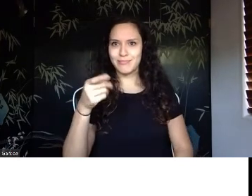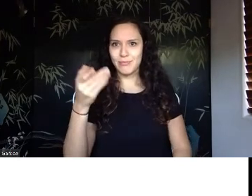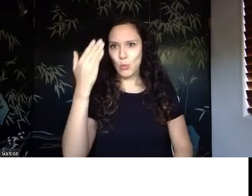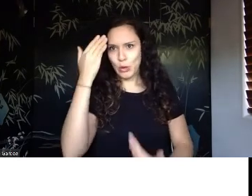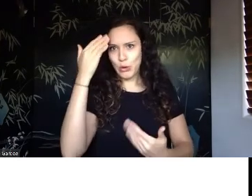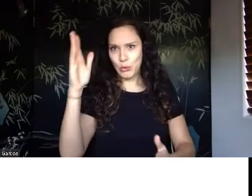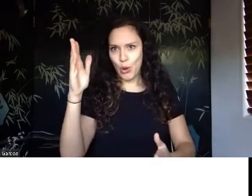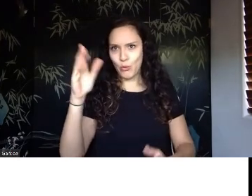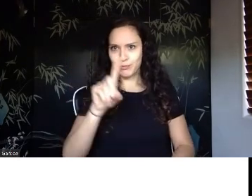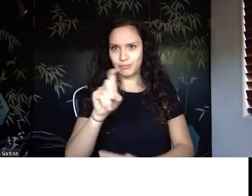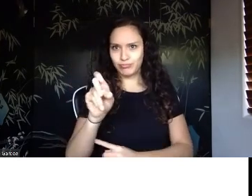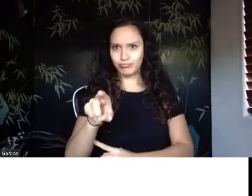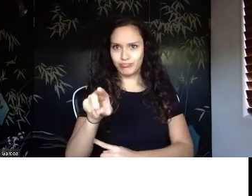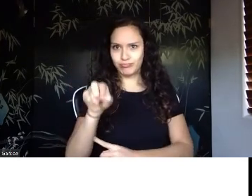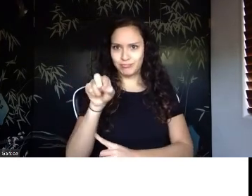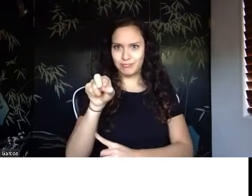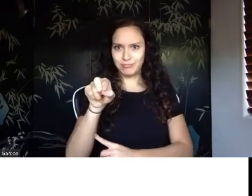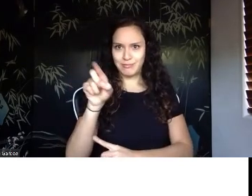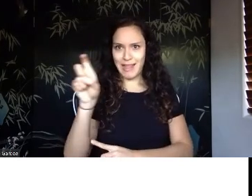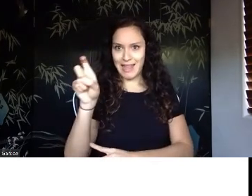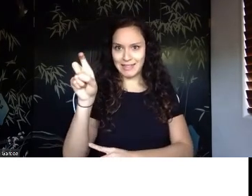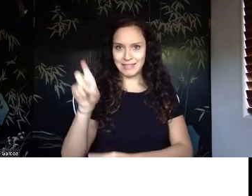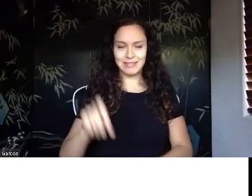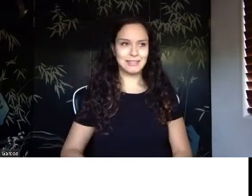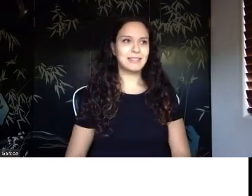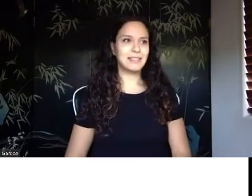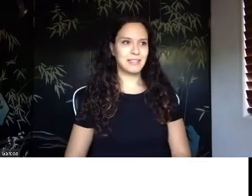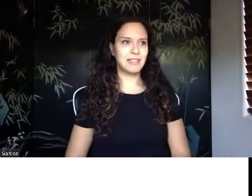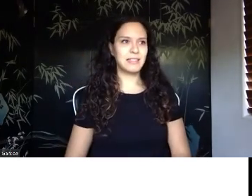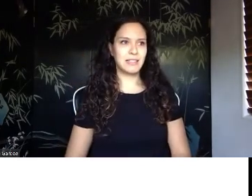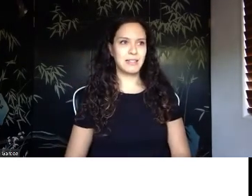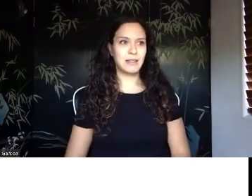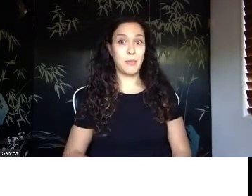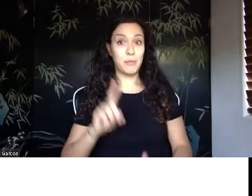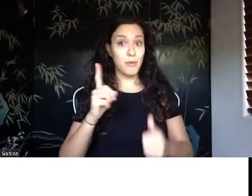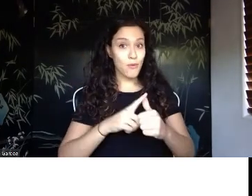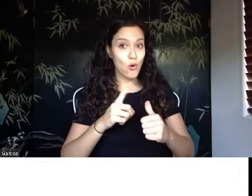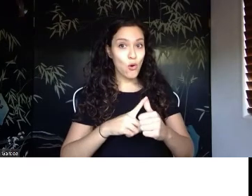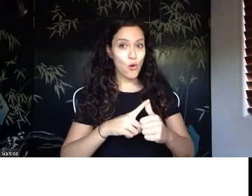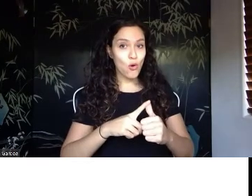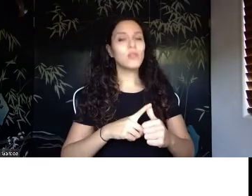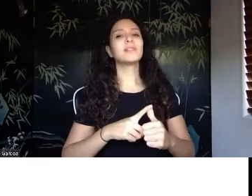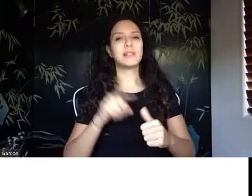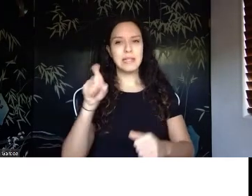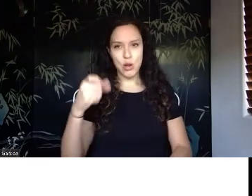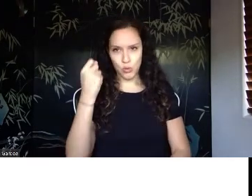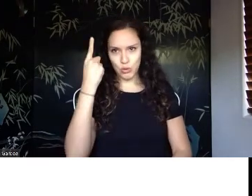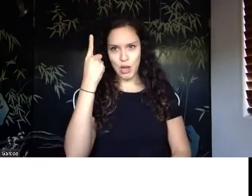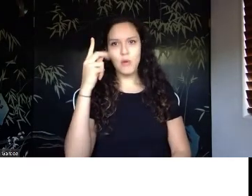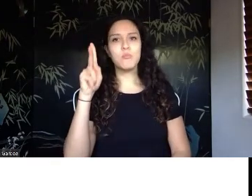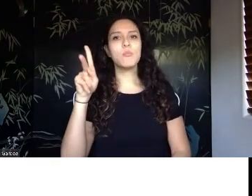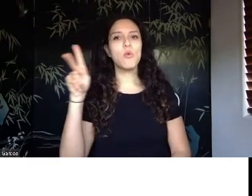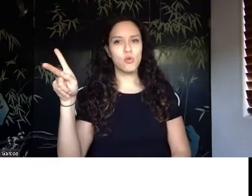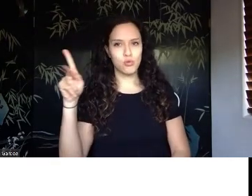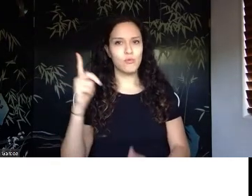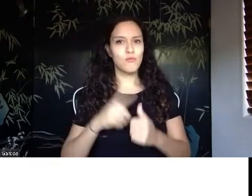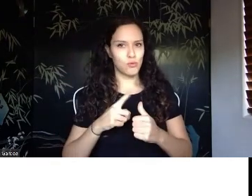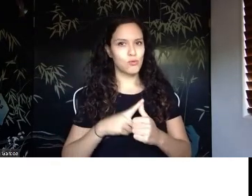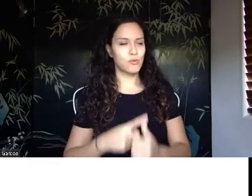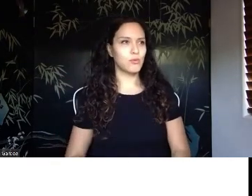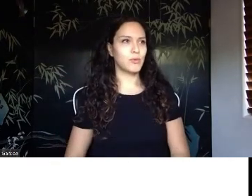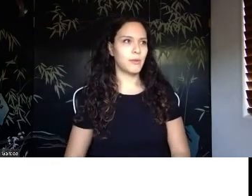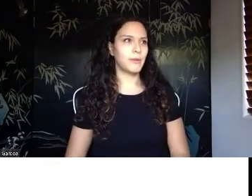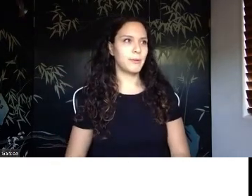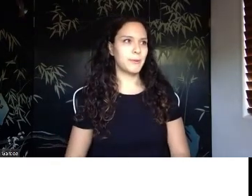value. That's the whole point of this whole video. How to find that missing value. But first, we need to make sure we understand